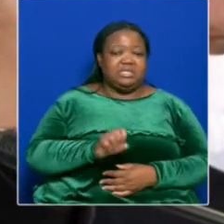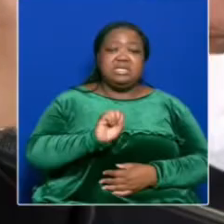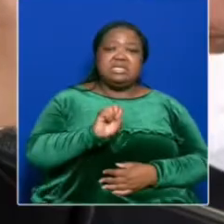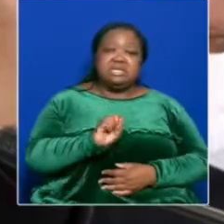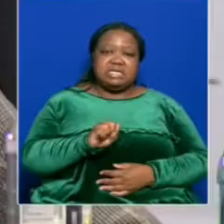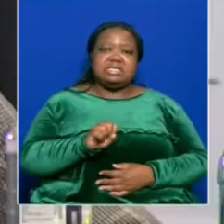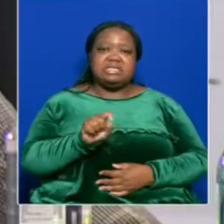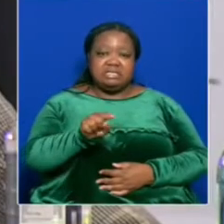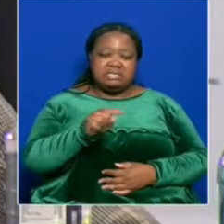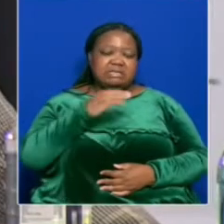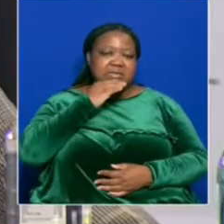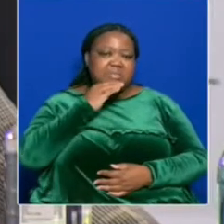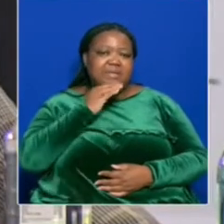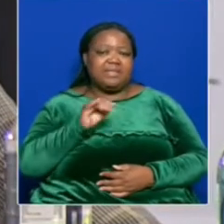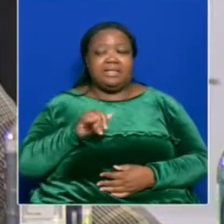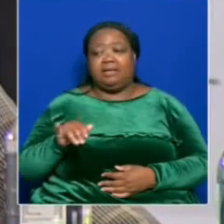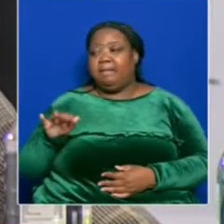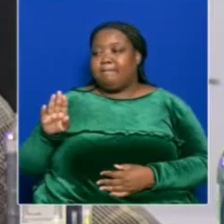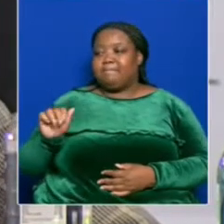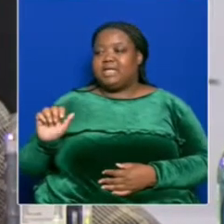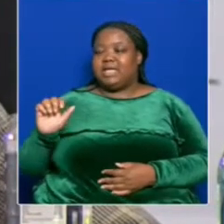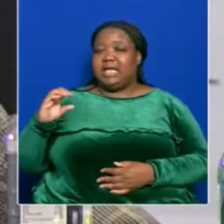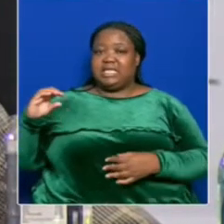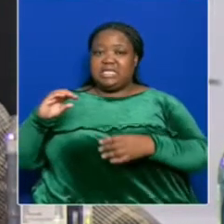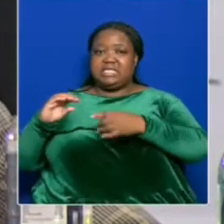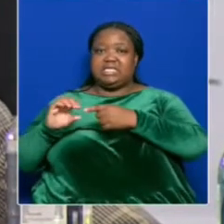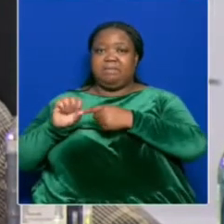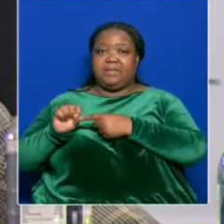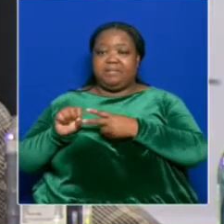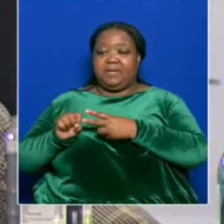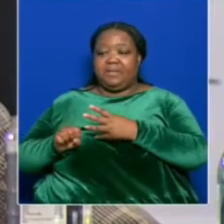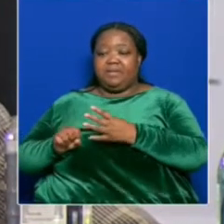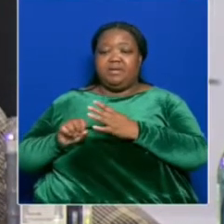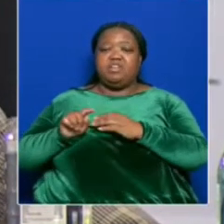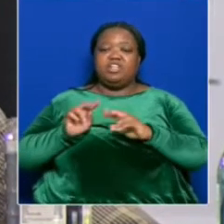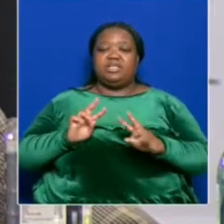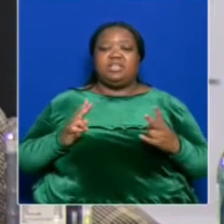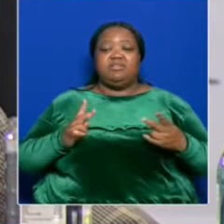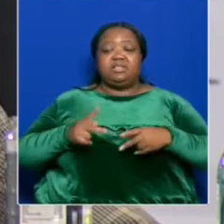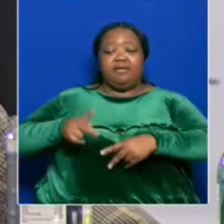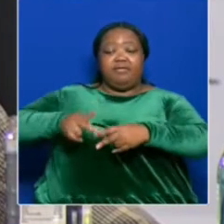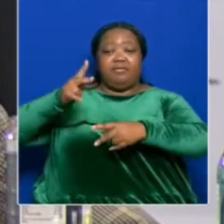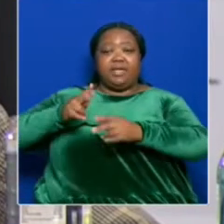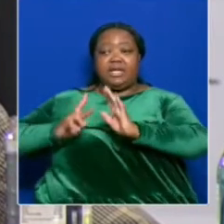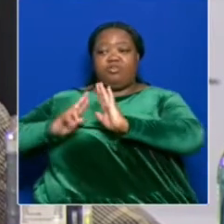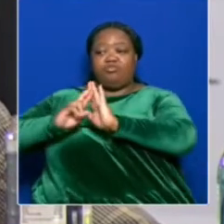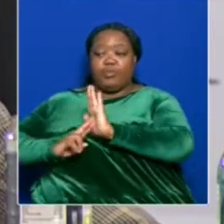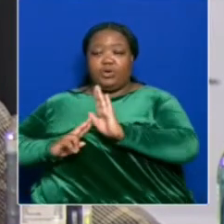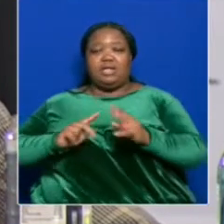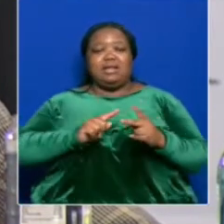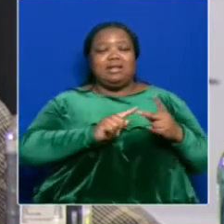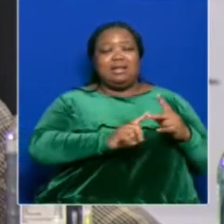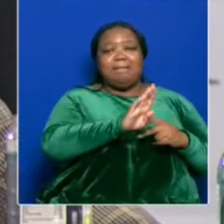means. It means BAC is identifying a notable difference between the final probity report and the BEC report. In this case, it